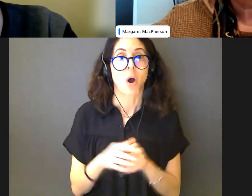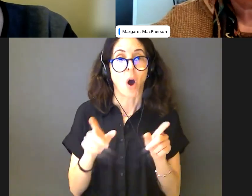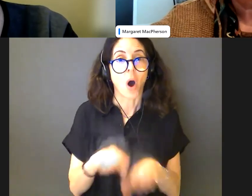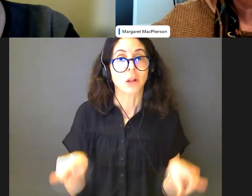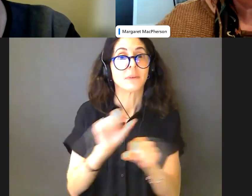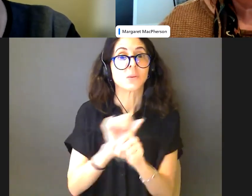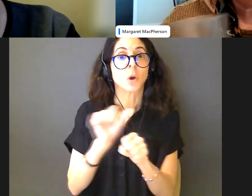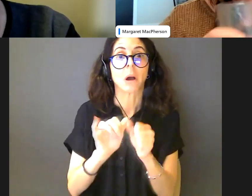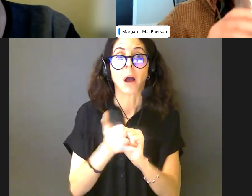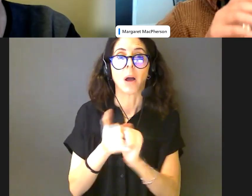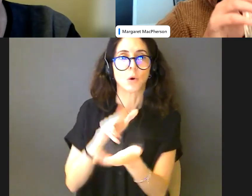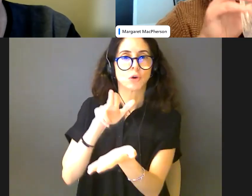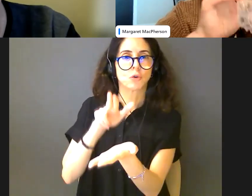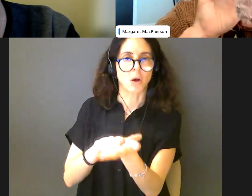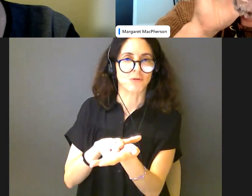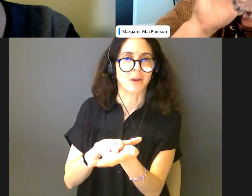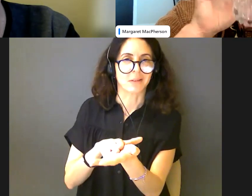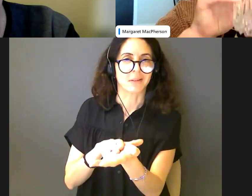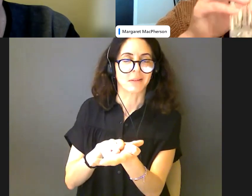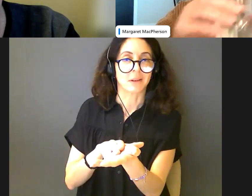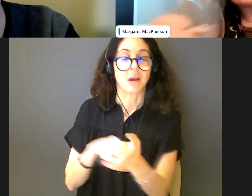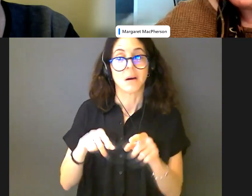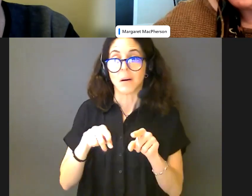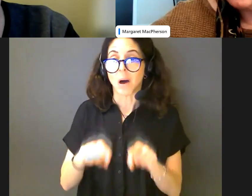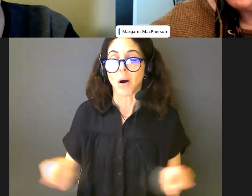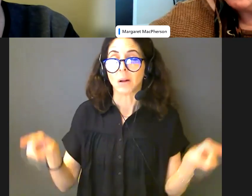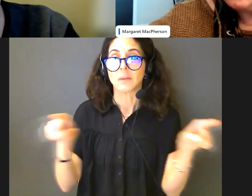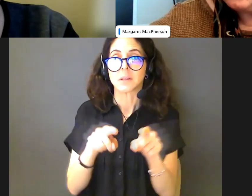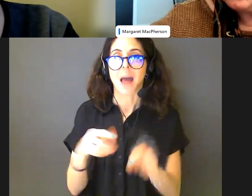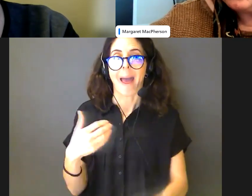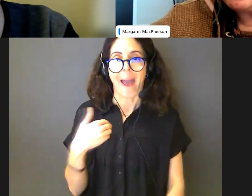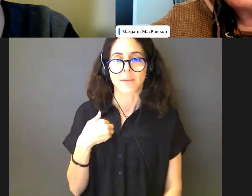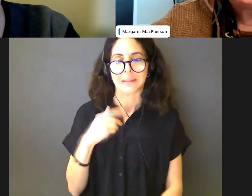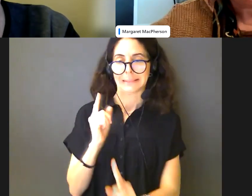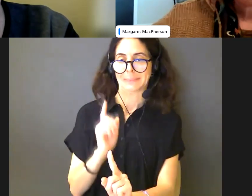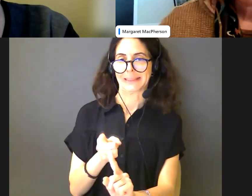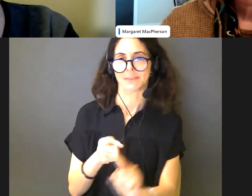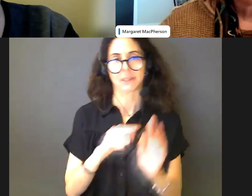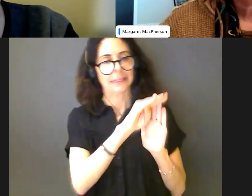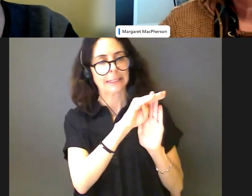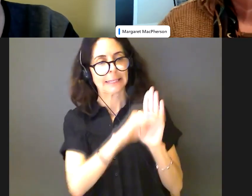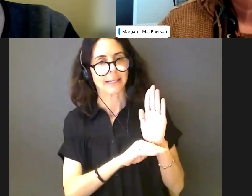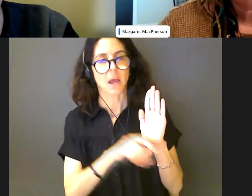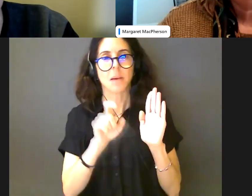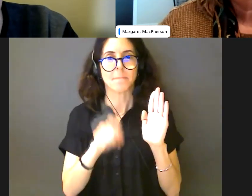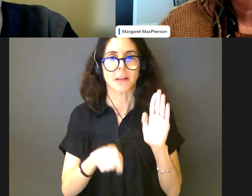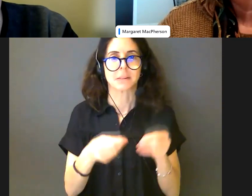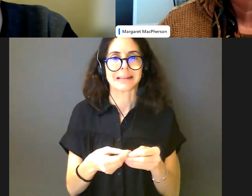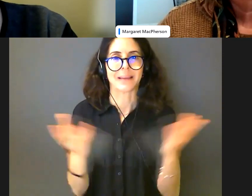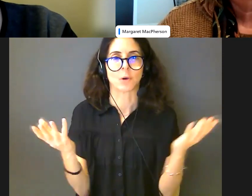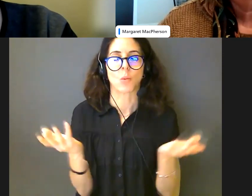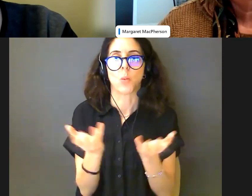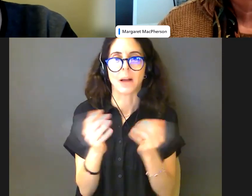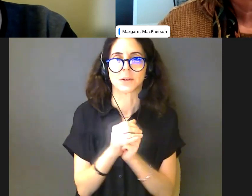contract, and everybody has a defined list or a set of deliverables. Only two